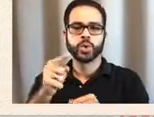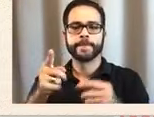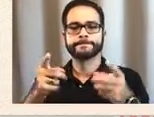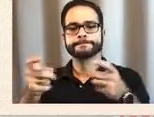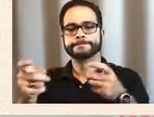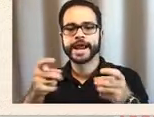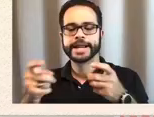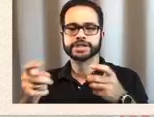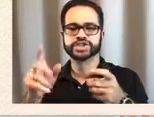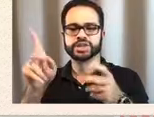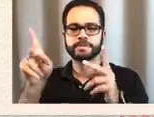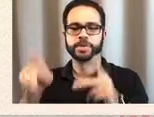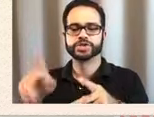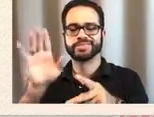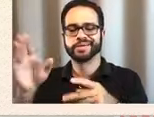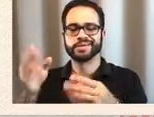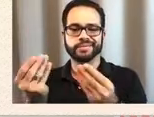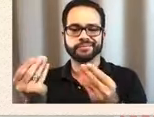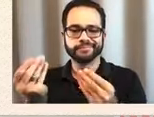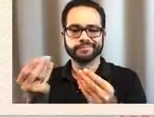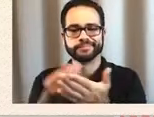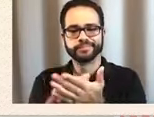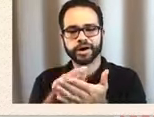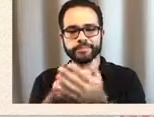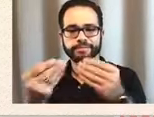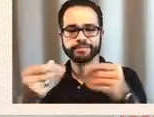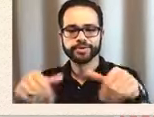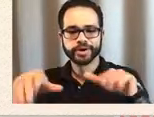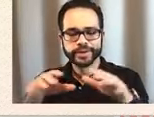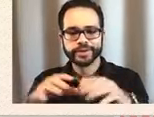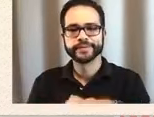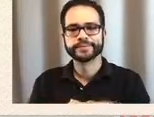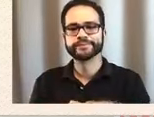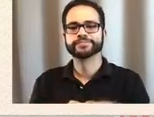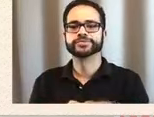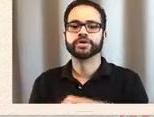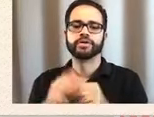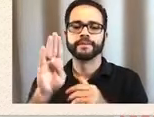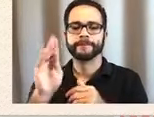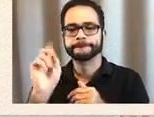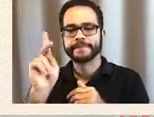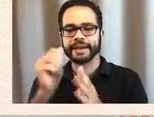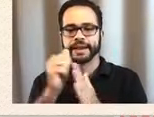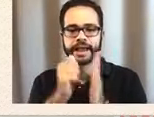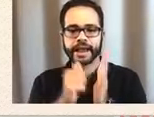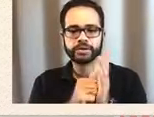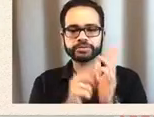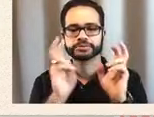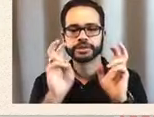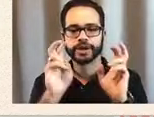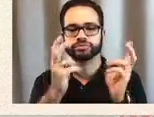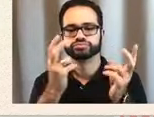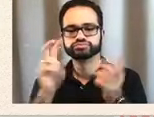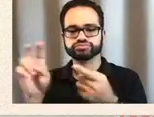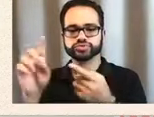property. So basically, bank accounts get titled into the guardianship.